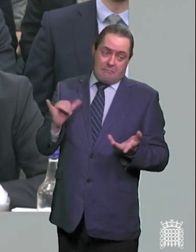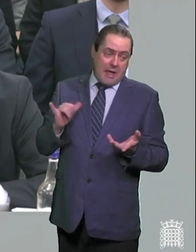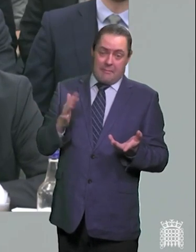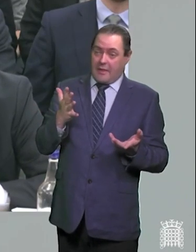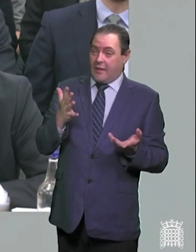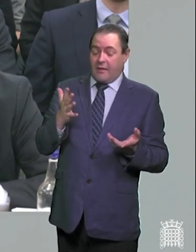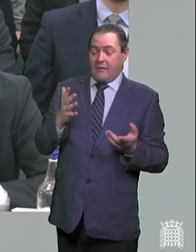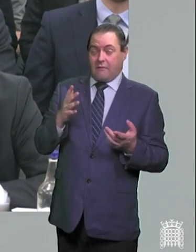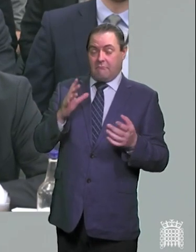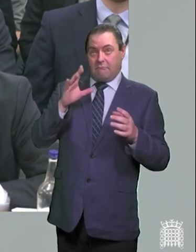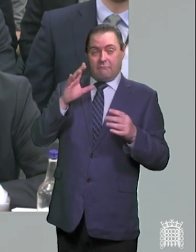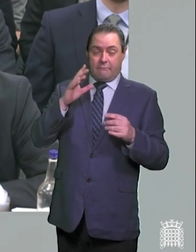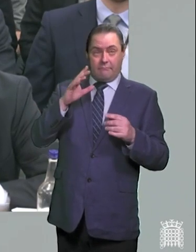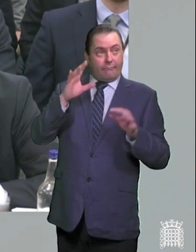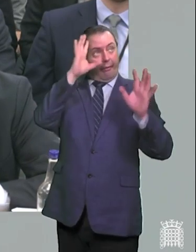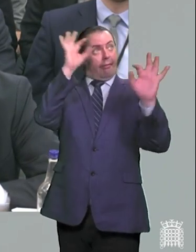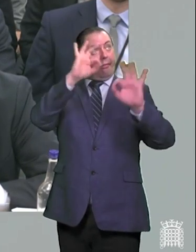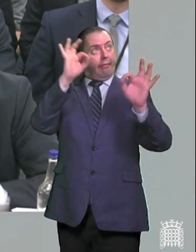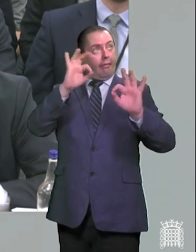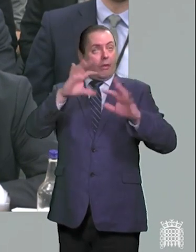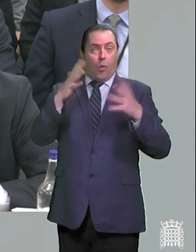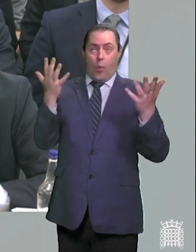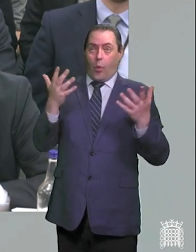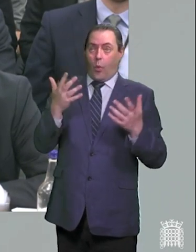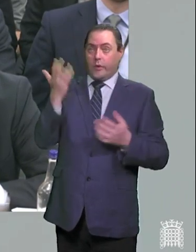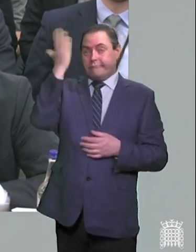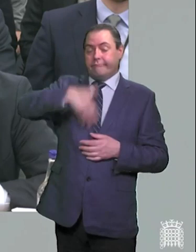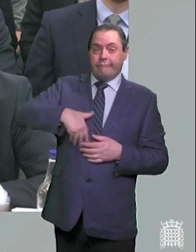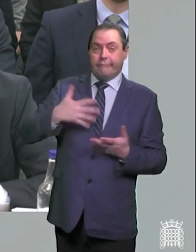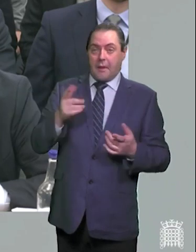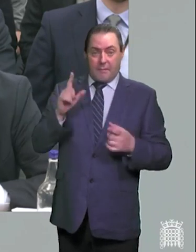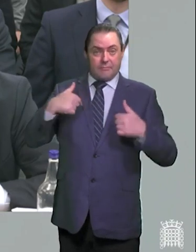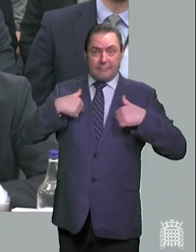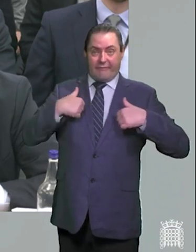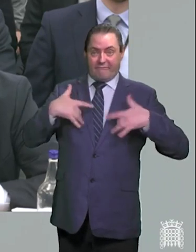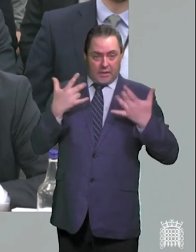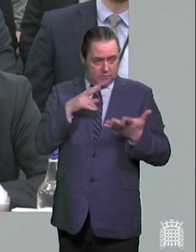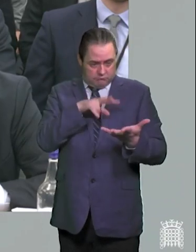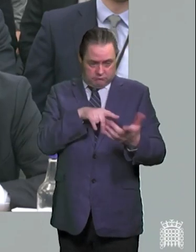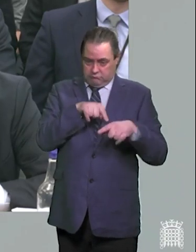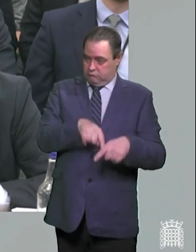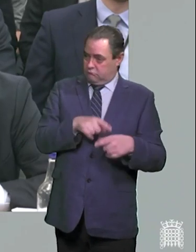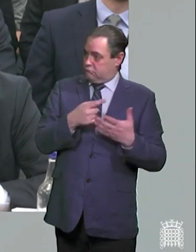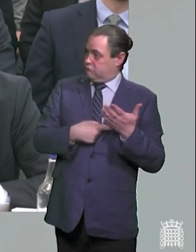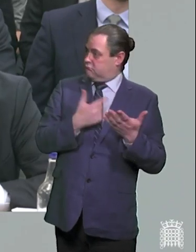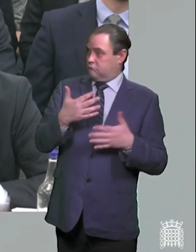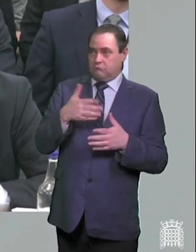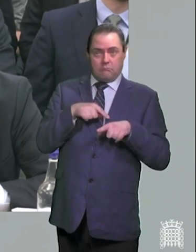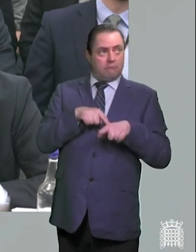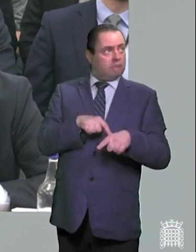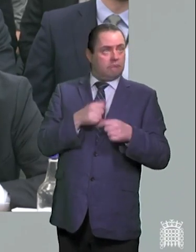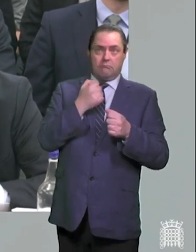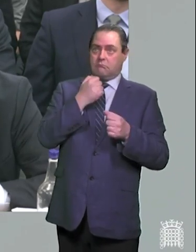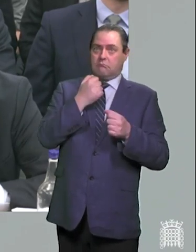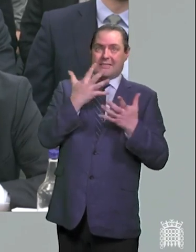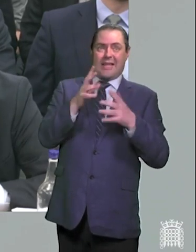or oblivious, but they did not seem to me to be in conflict with the rules or the guidance as we were trying to implement in number 10. Okay, the next Prime